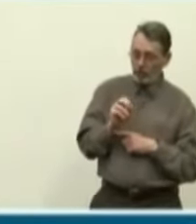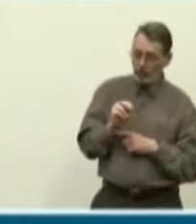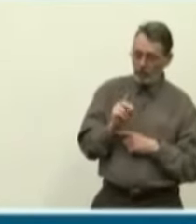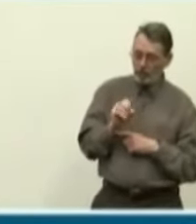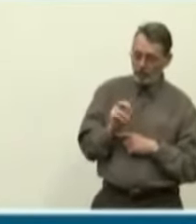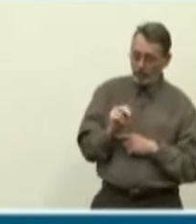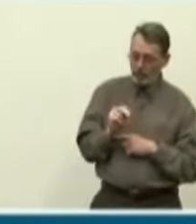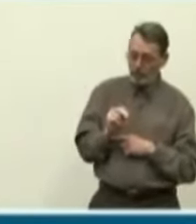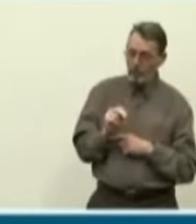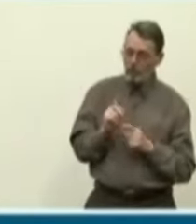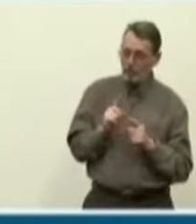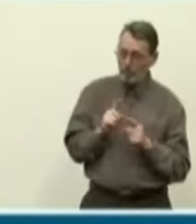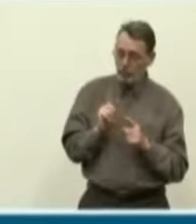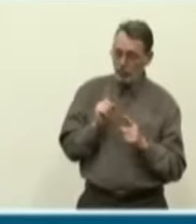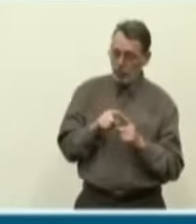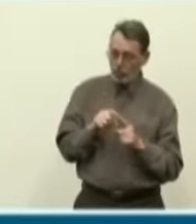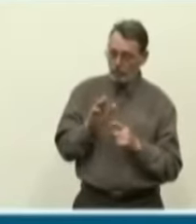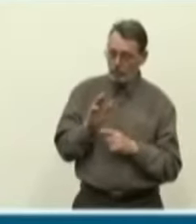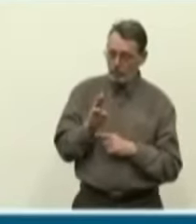Copy.